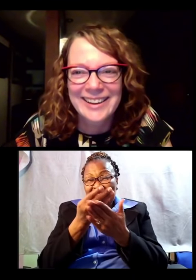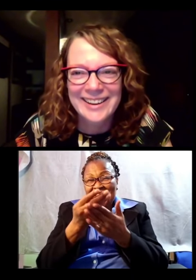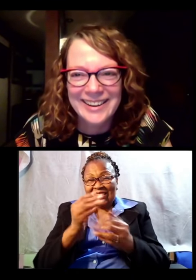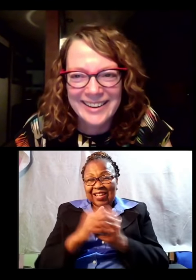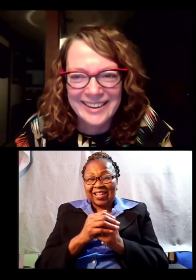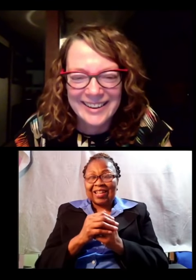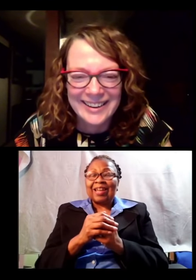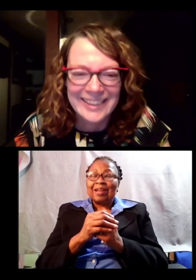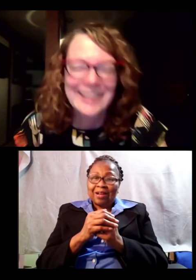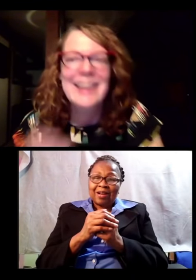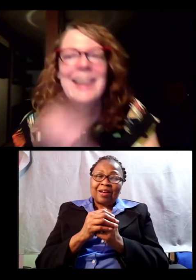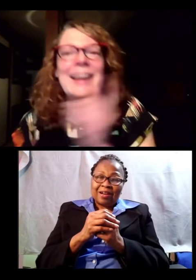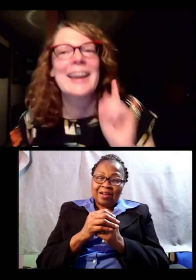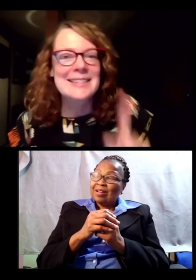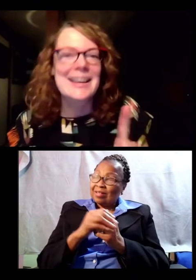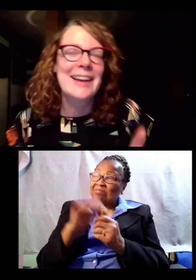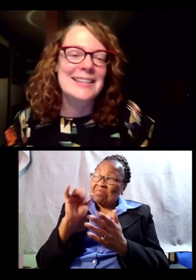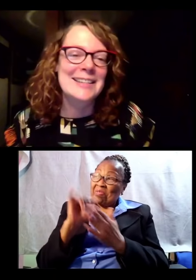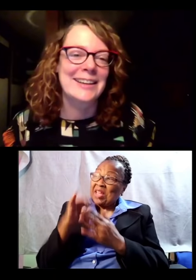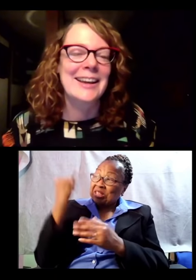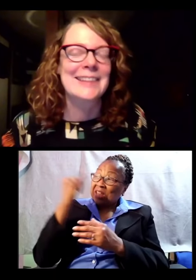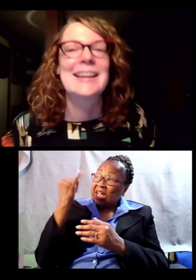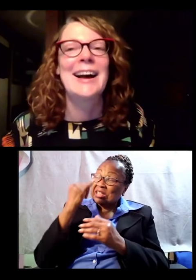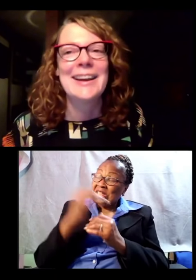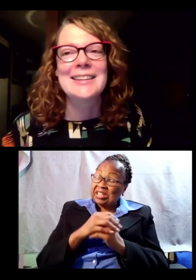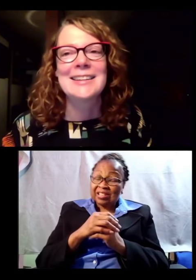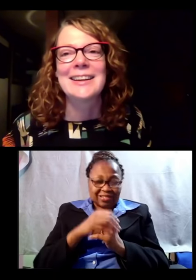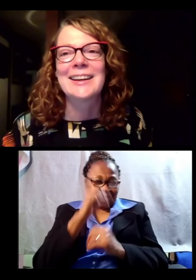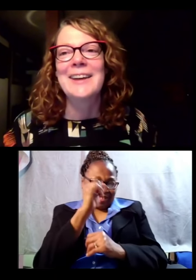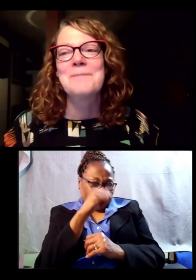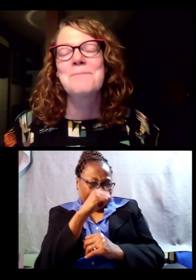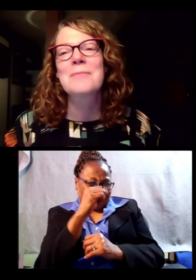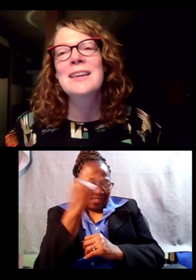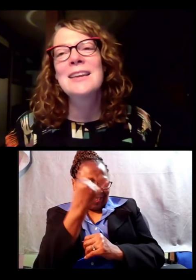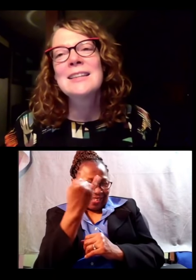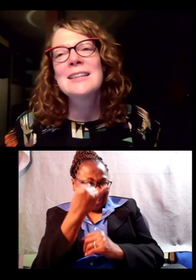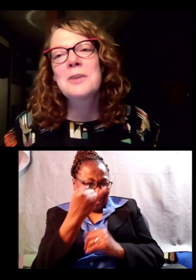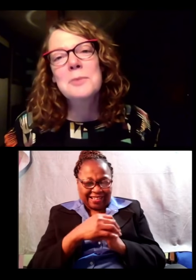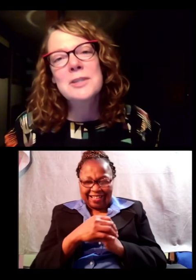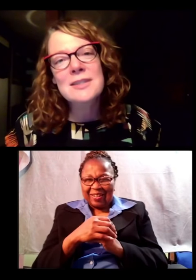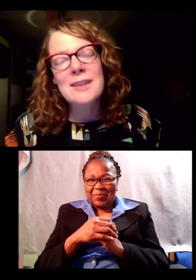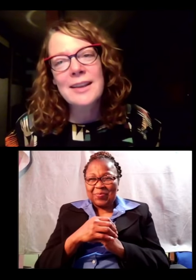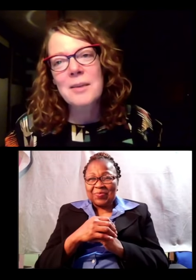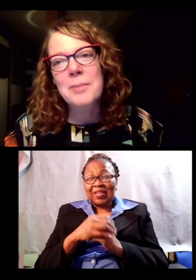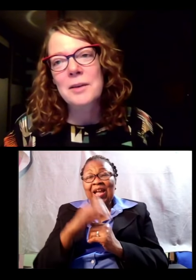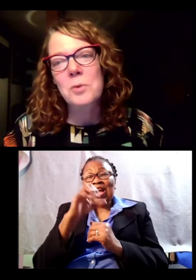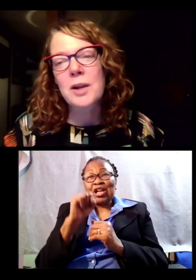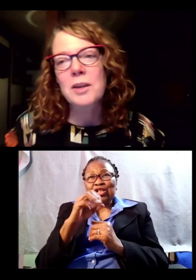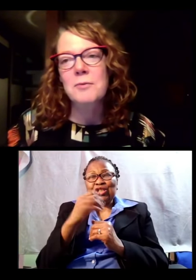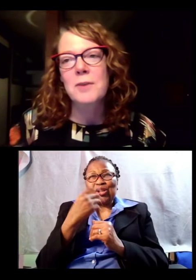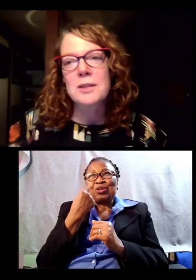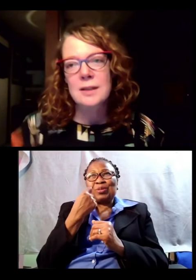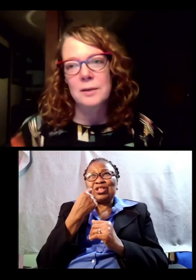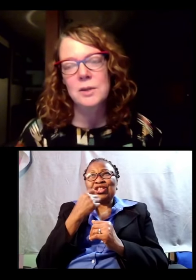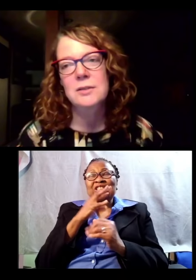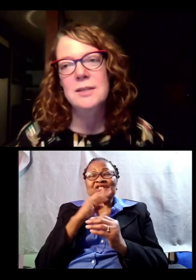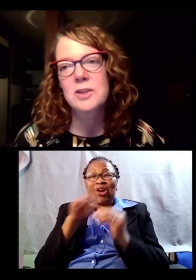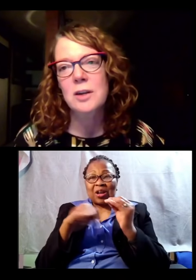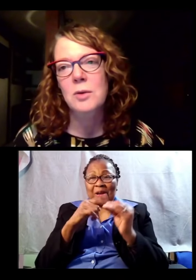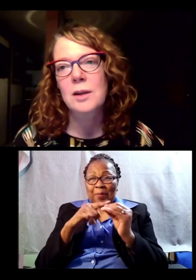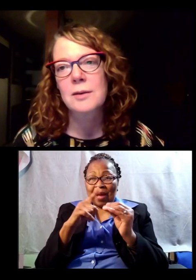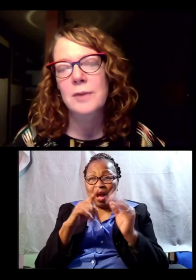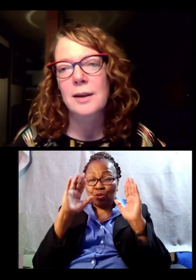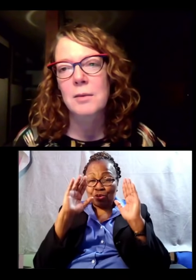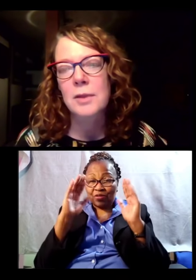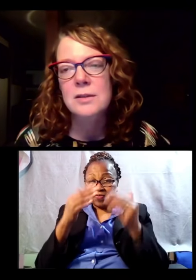it's an idea. Go for it. It's an idea, yes, an idea. So you were just talking about what you focus on when you're